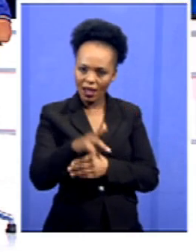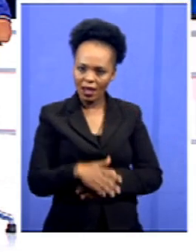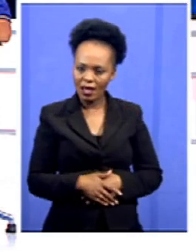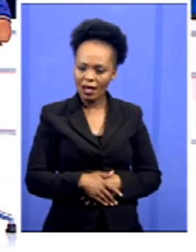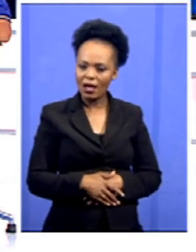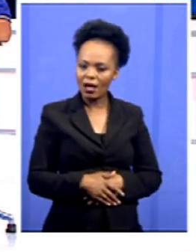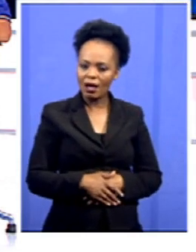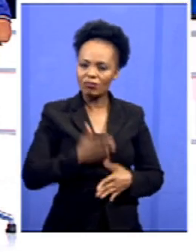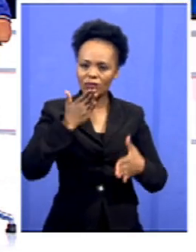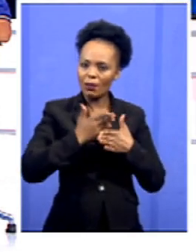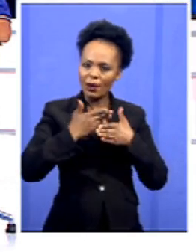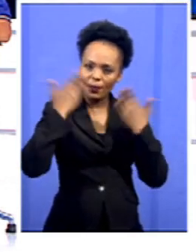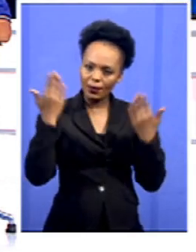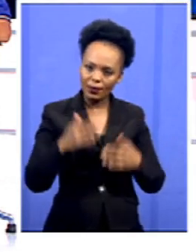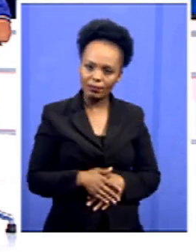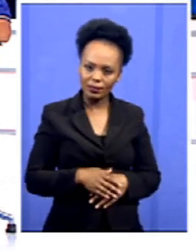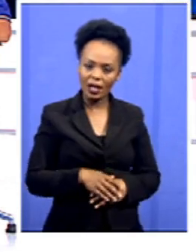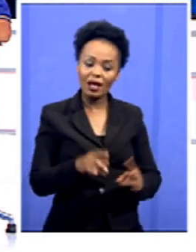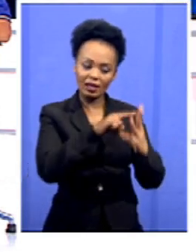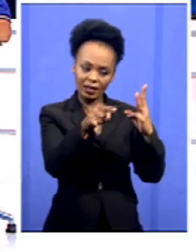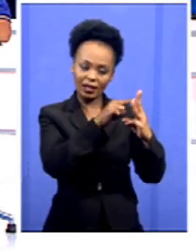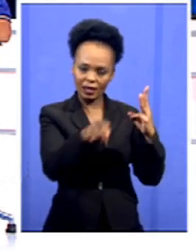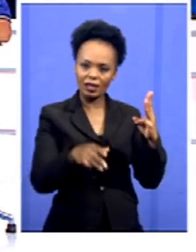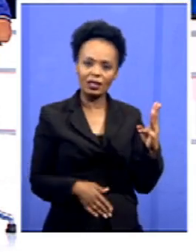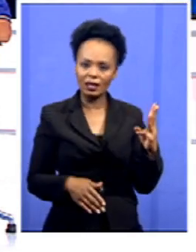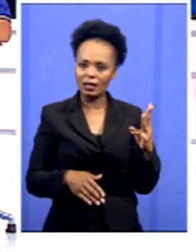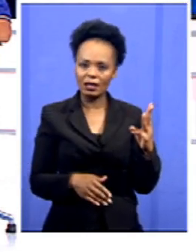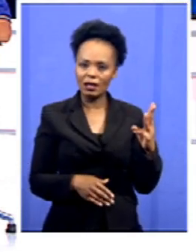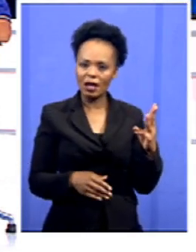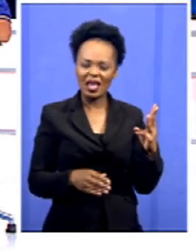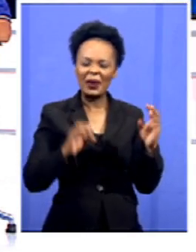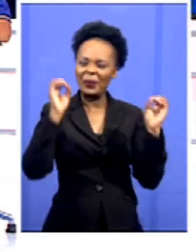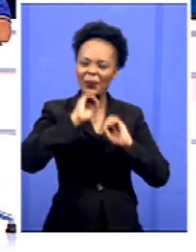income? All three of you, as in no means of income.